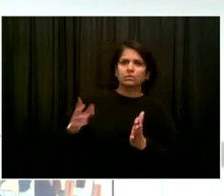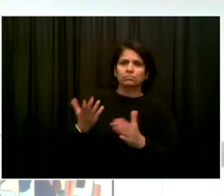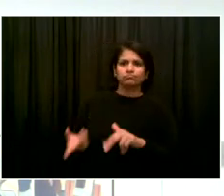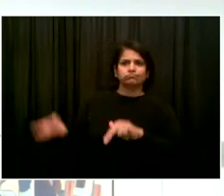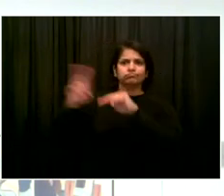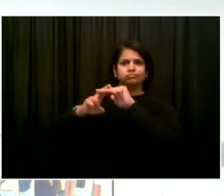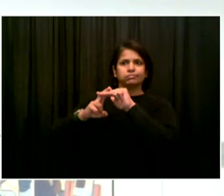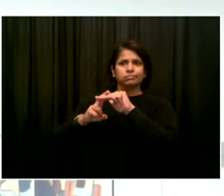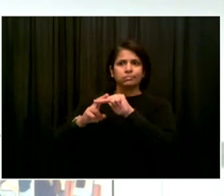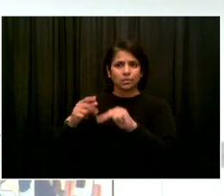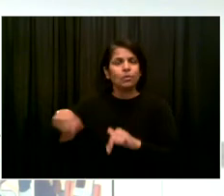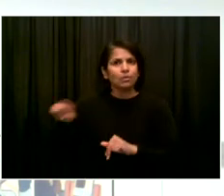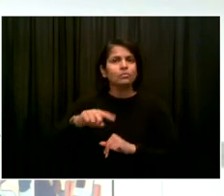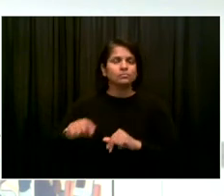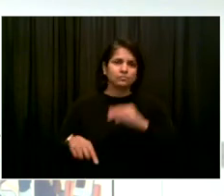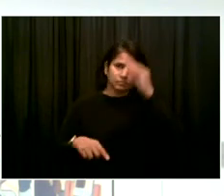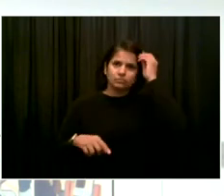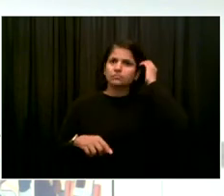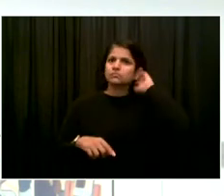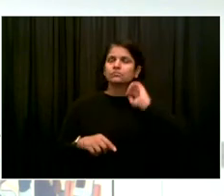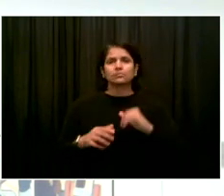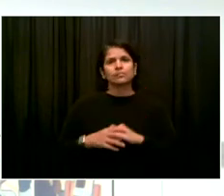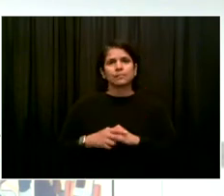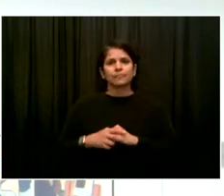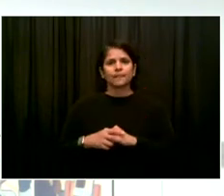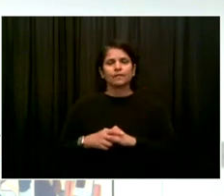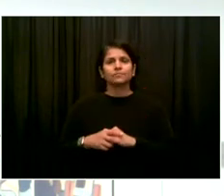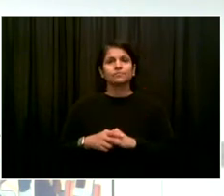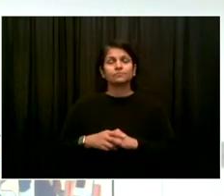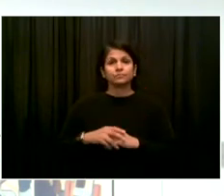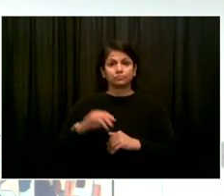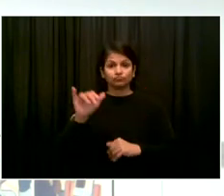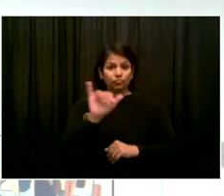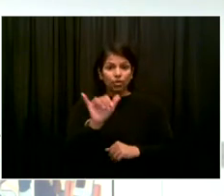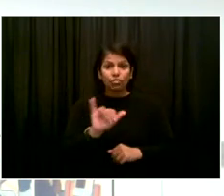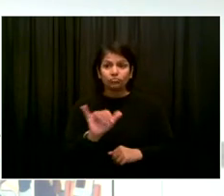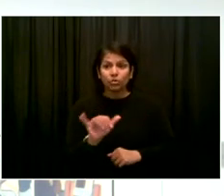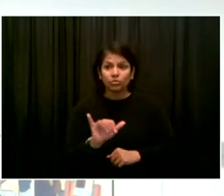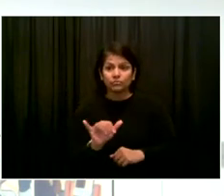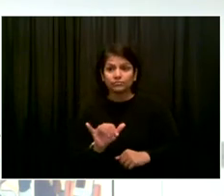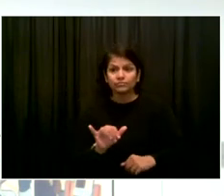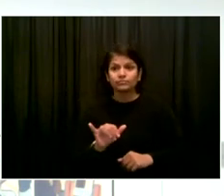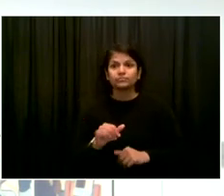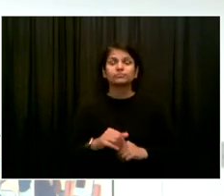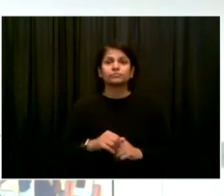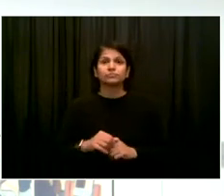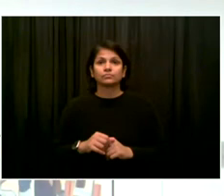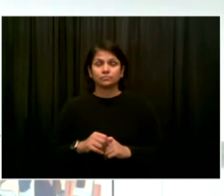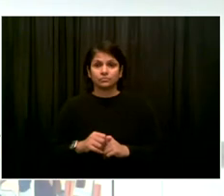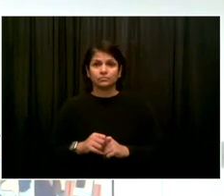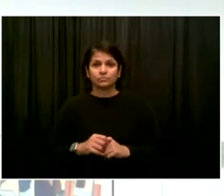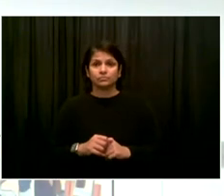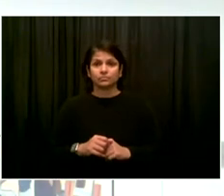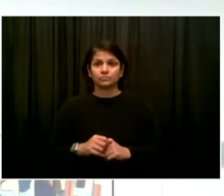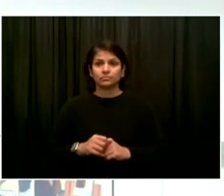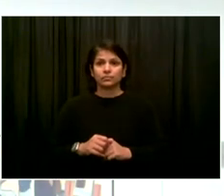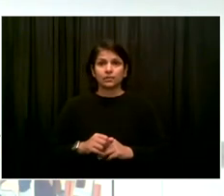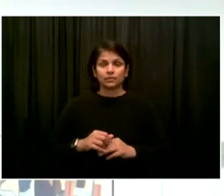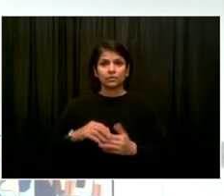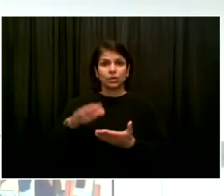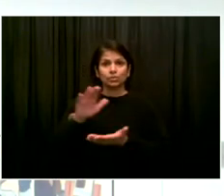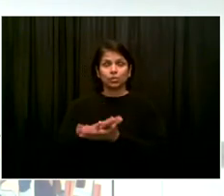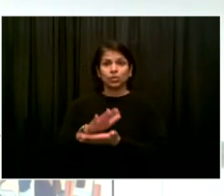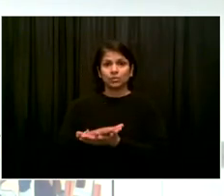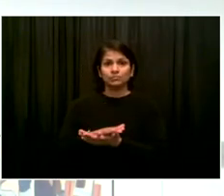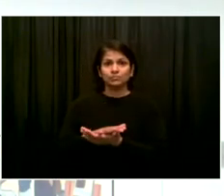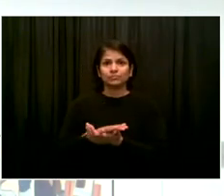exacerbates health inequities and has worsened youth mental health. Schools nourish our children's brains and